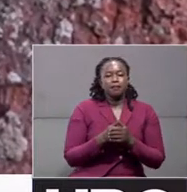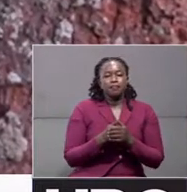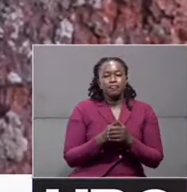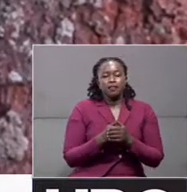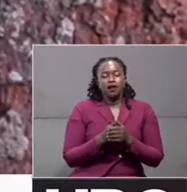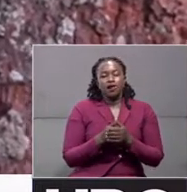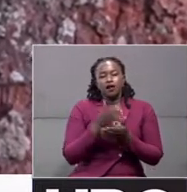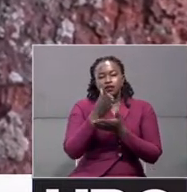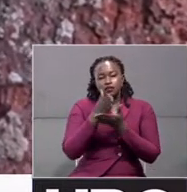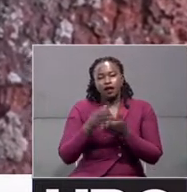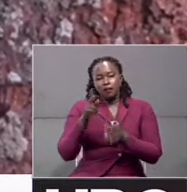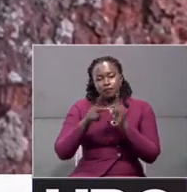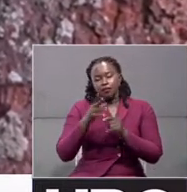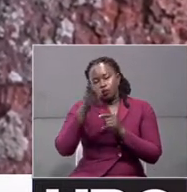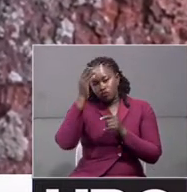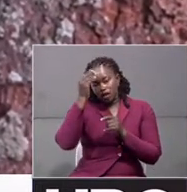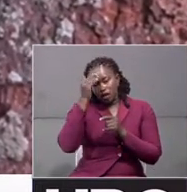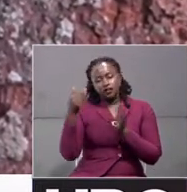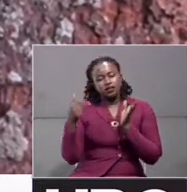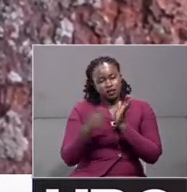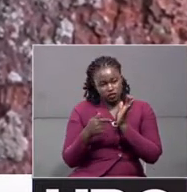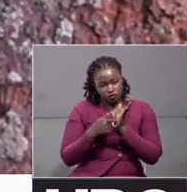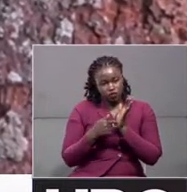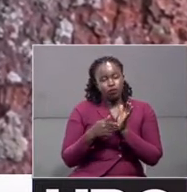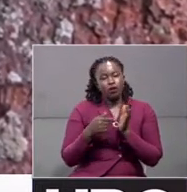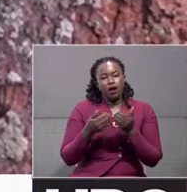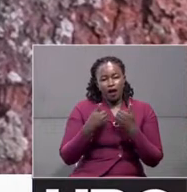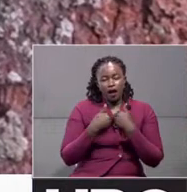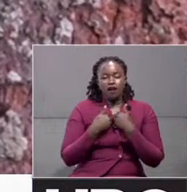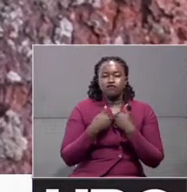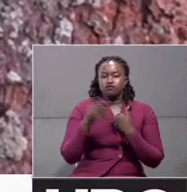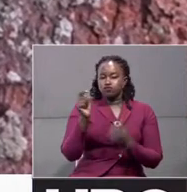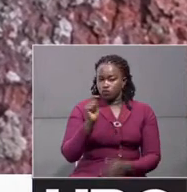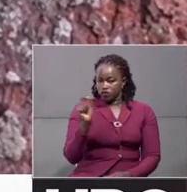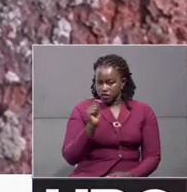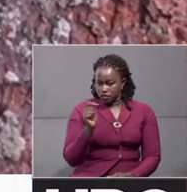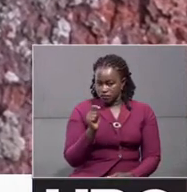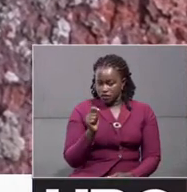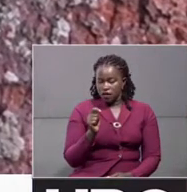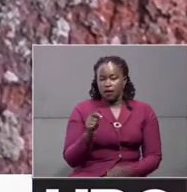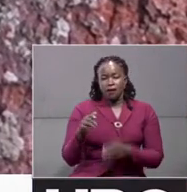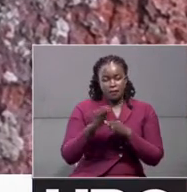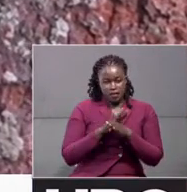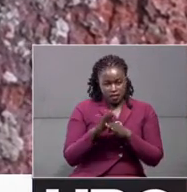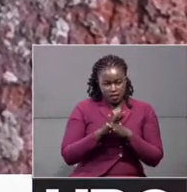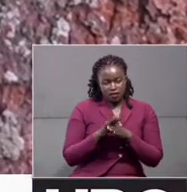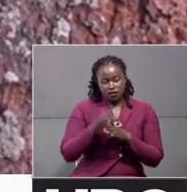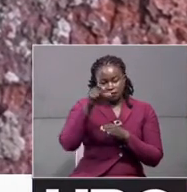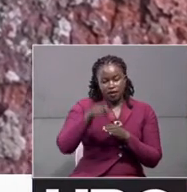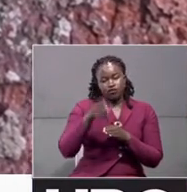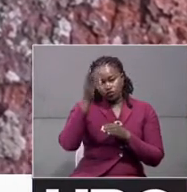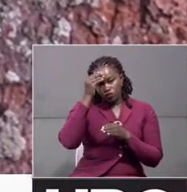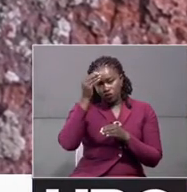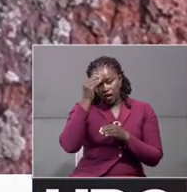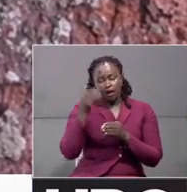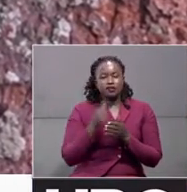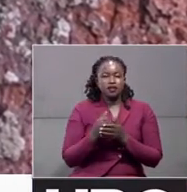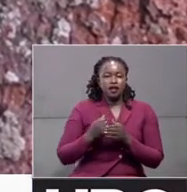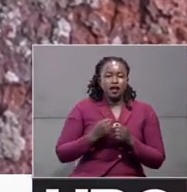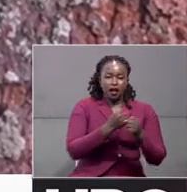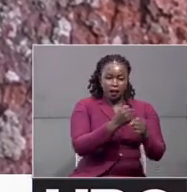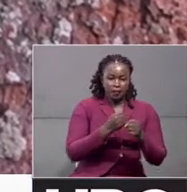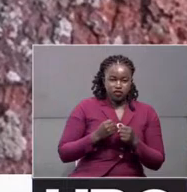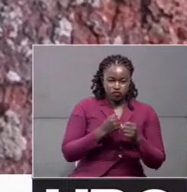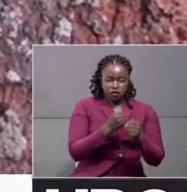Abamuzayi abasoma ku technical ababa ne tools nade nerabide just ka business yasoma carpentry bamwe byo